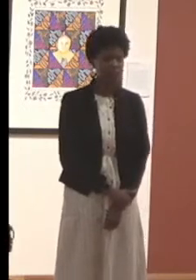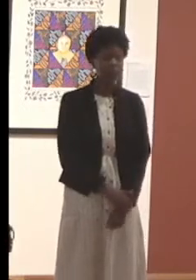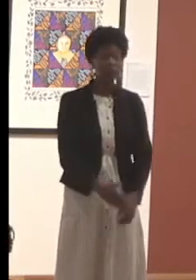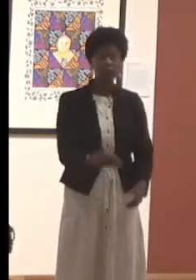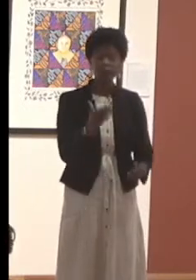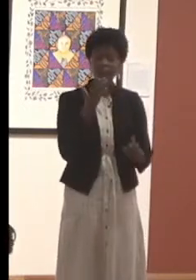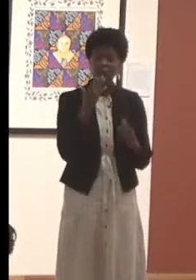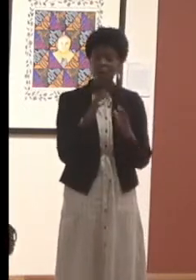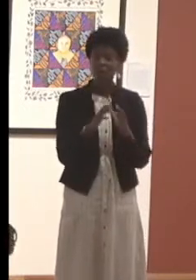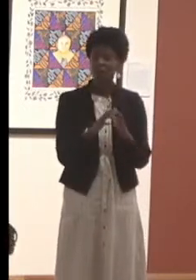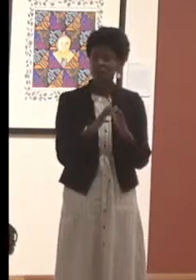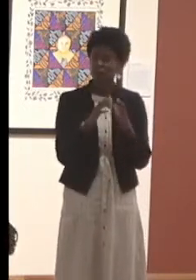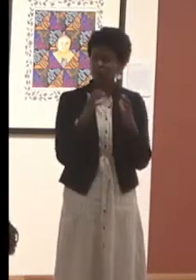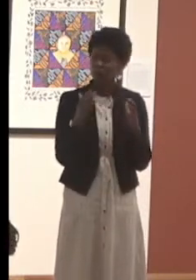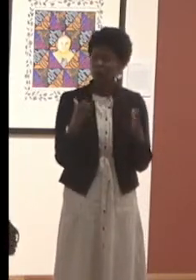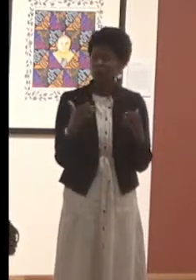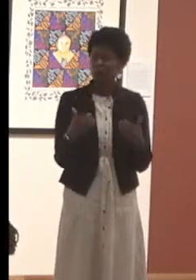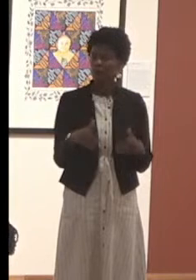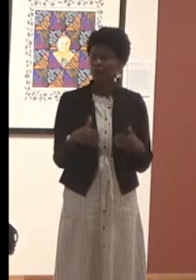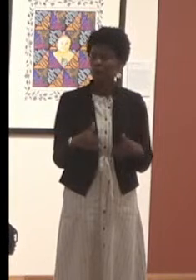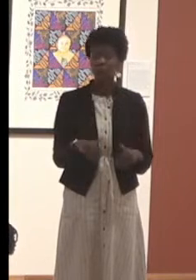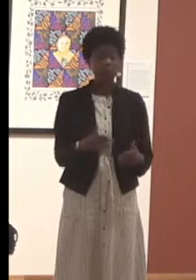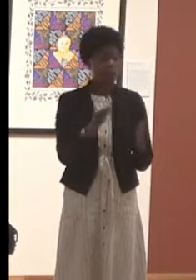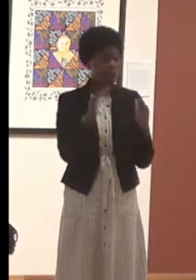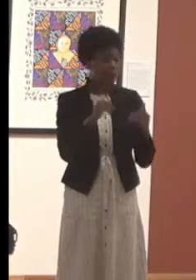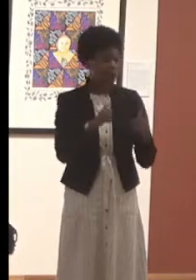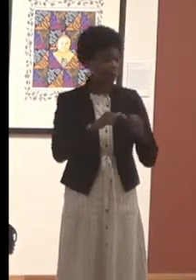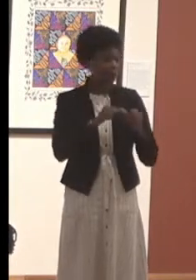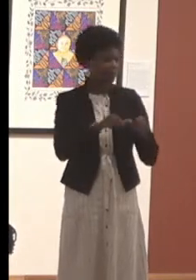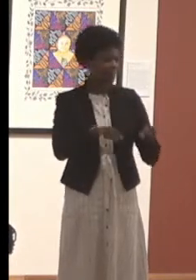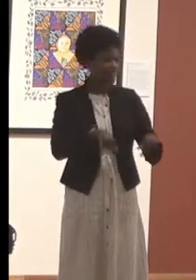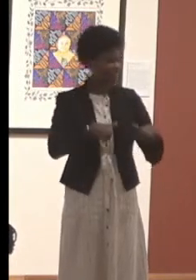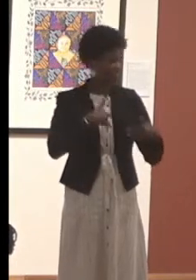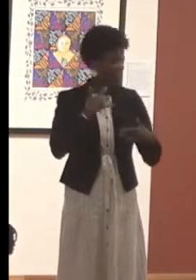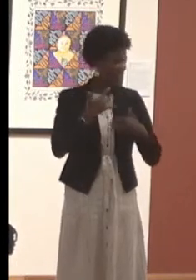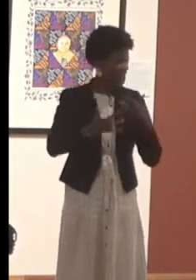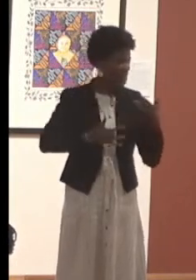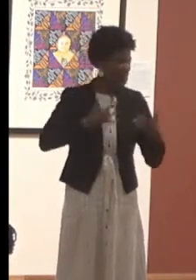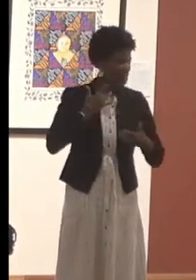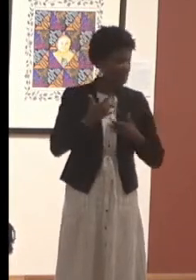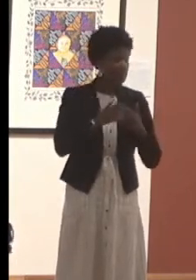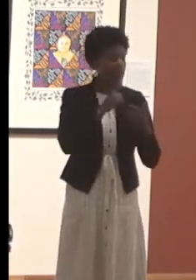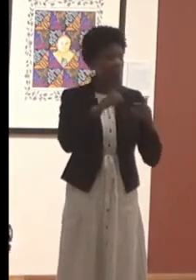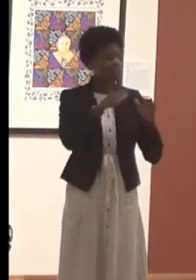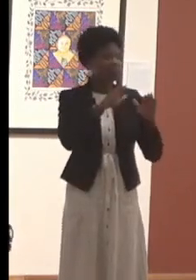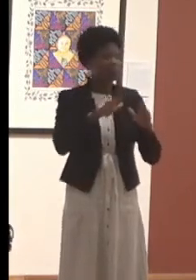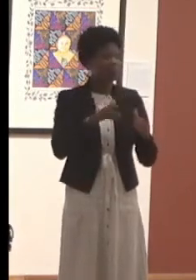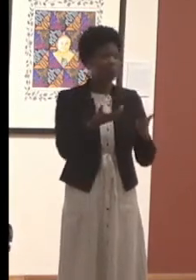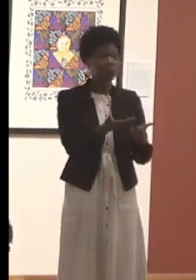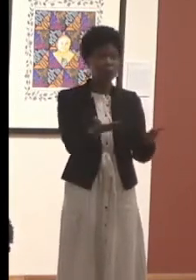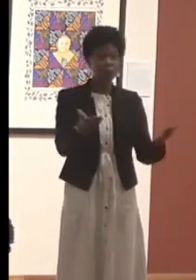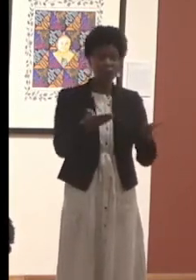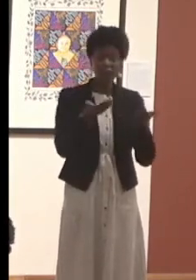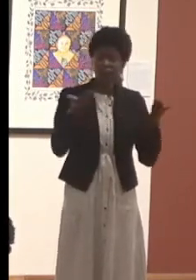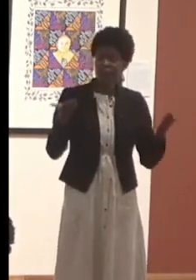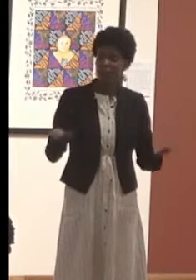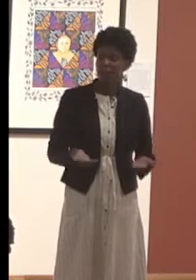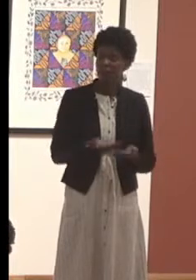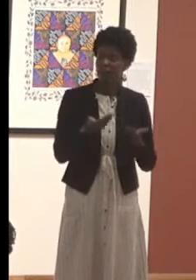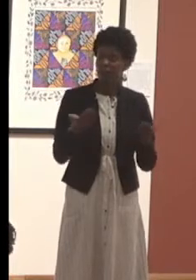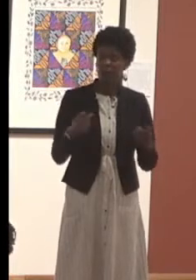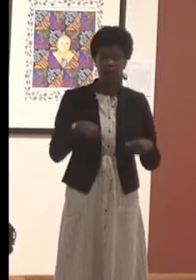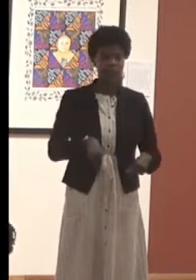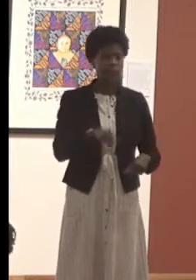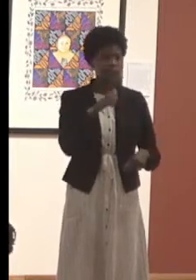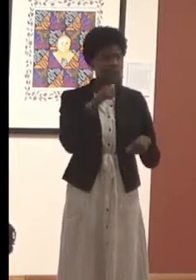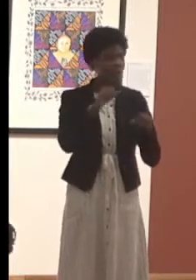Thank you so much. So I hope we can keep this excitement going, and it's great that you're here, because this is not, it's not